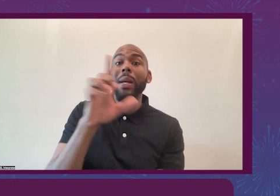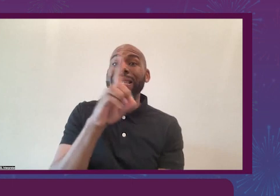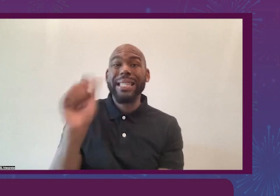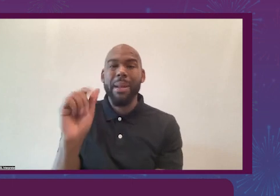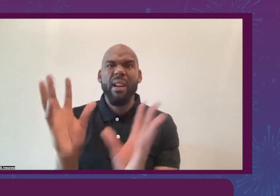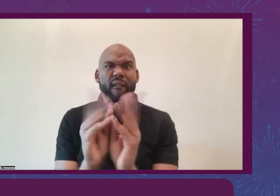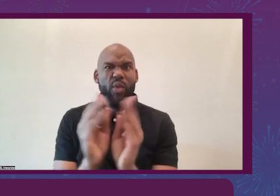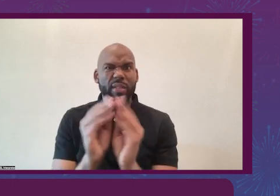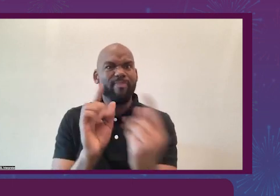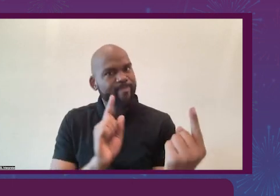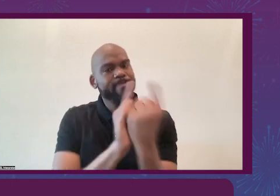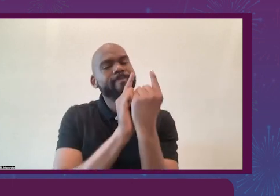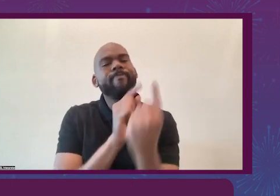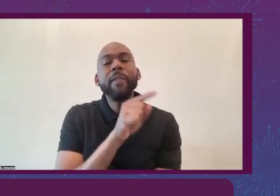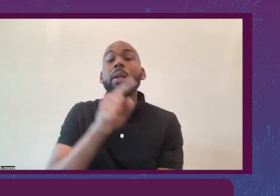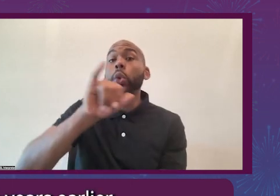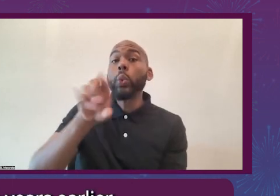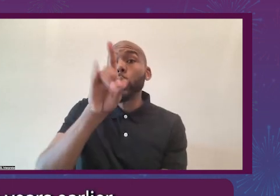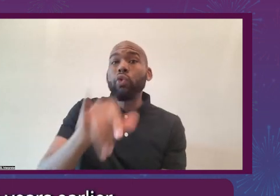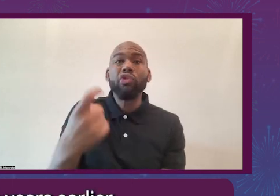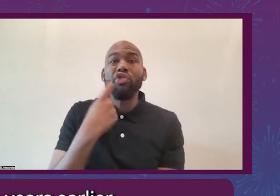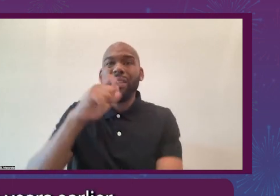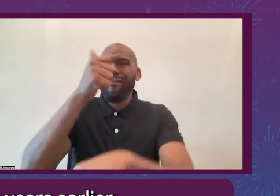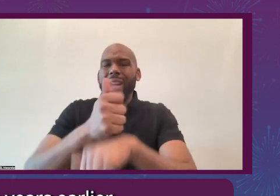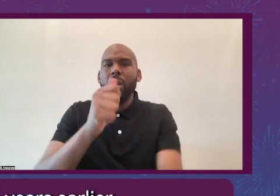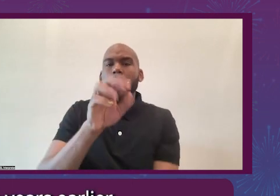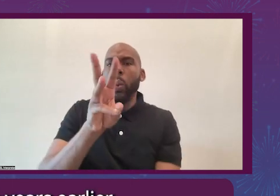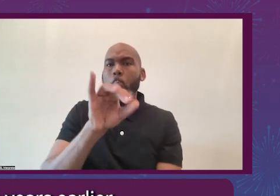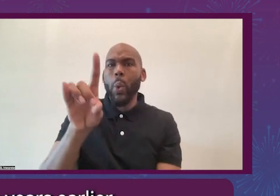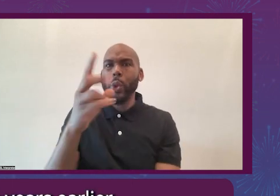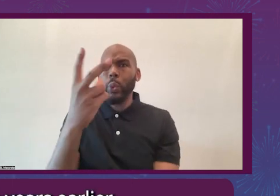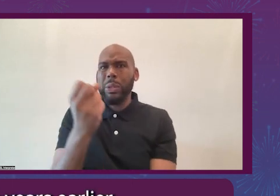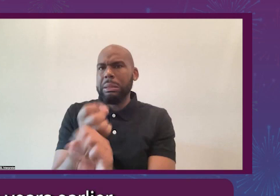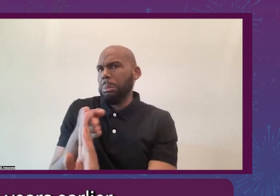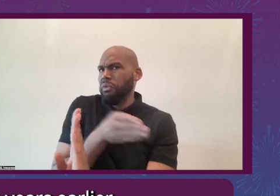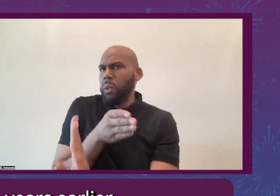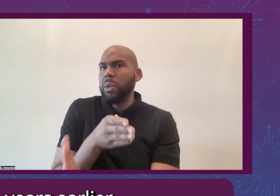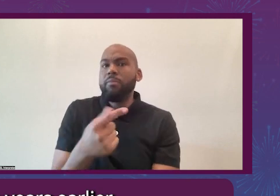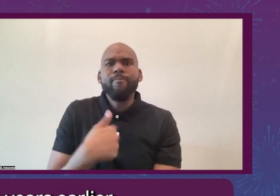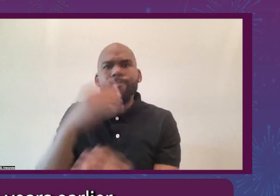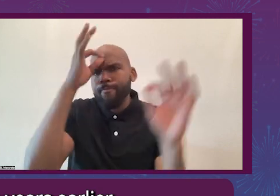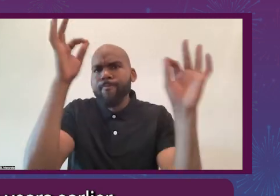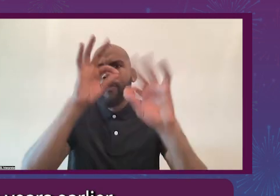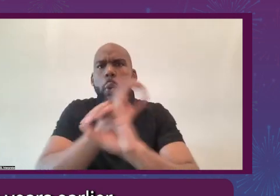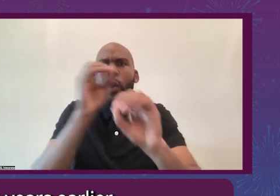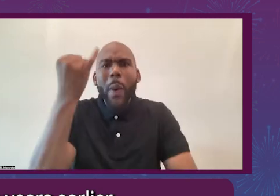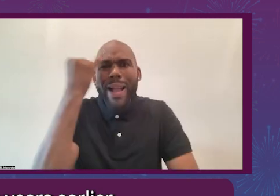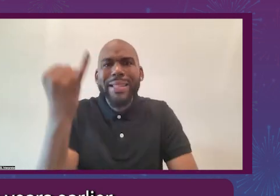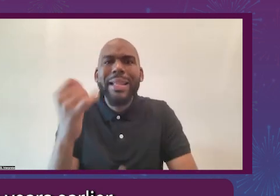Disabilities conference. Judy had just founded WID 2 years earlier. I had no